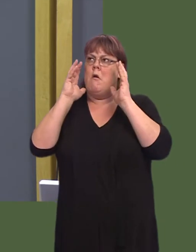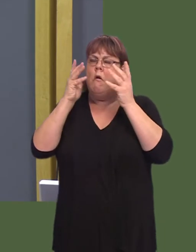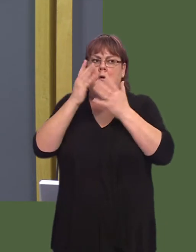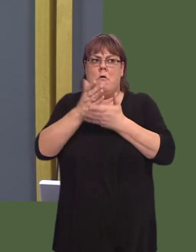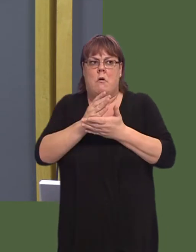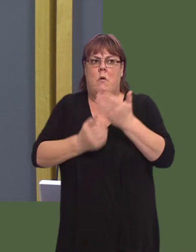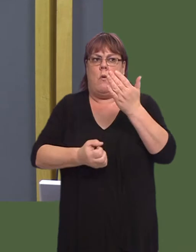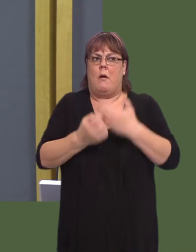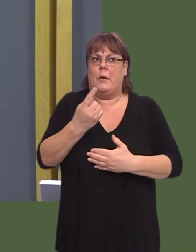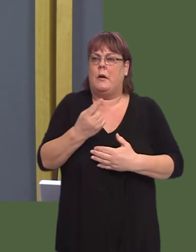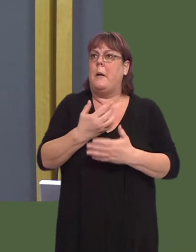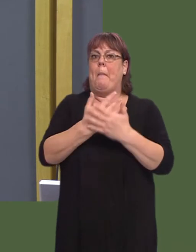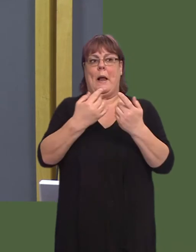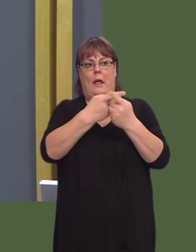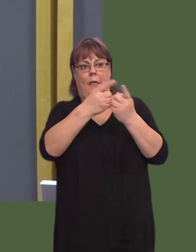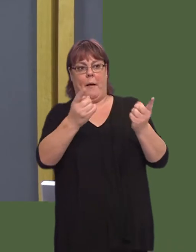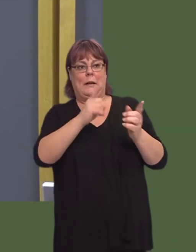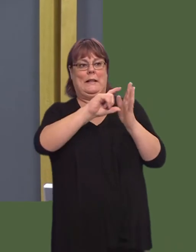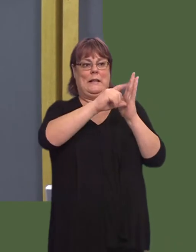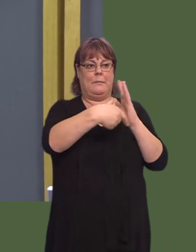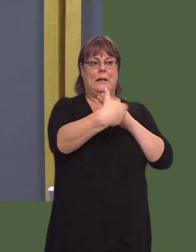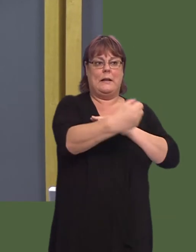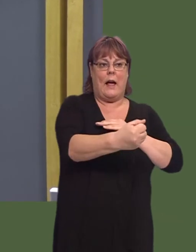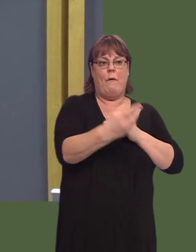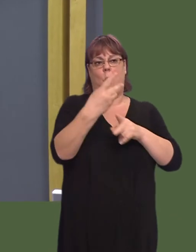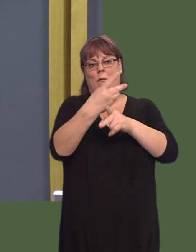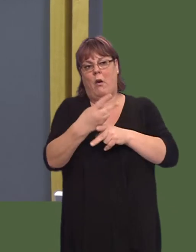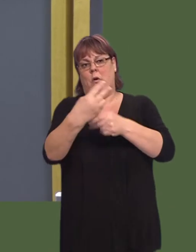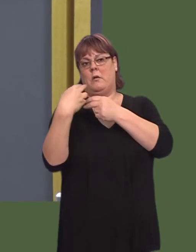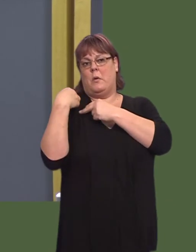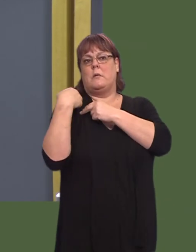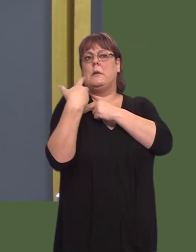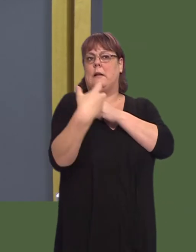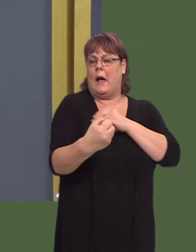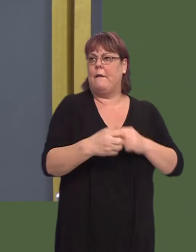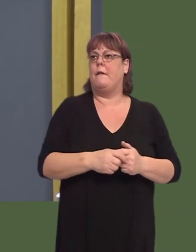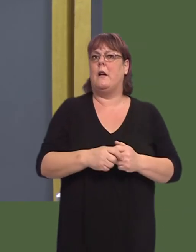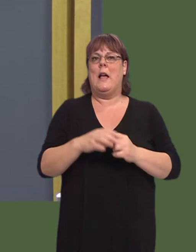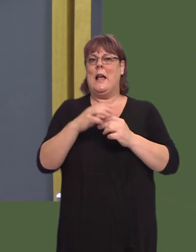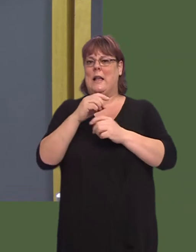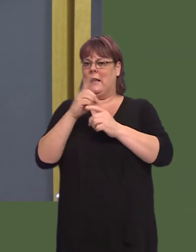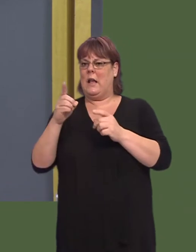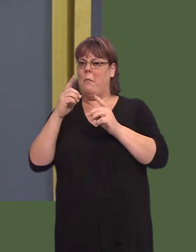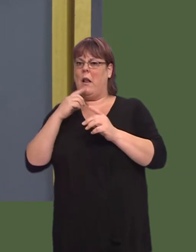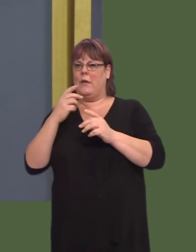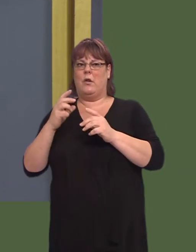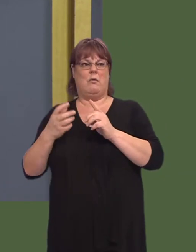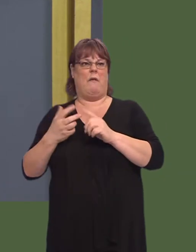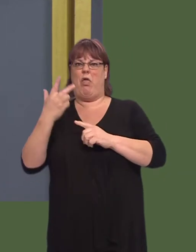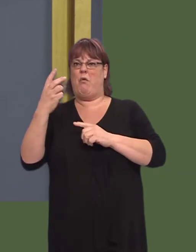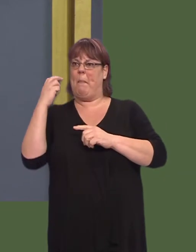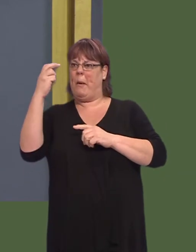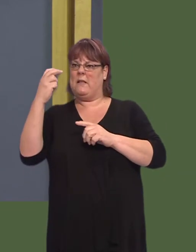the moment. And many of them are disabled, many of them have caring responsibilities, and some of them will have to travel up